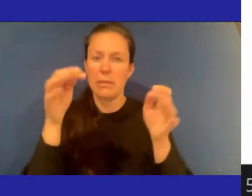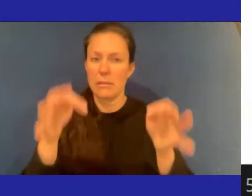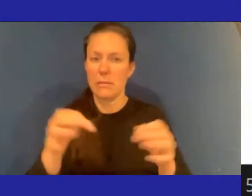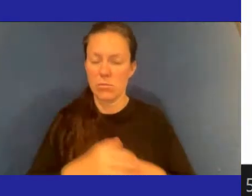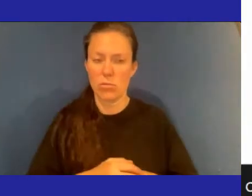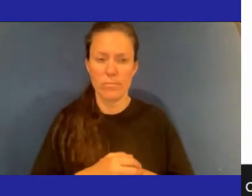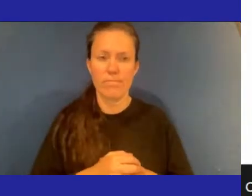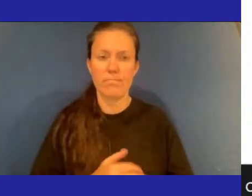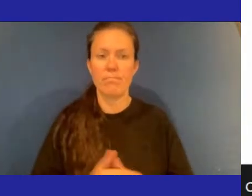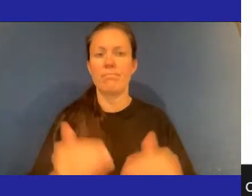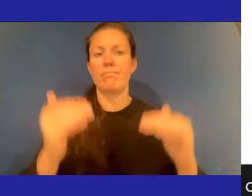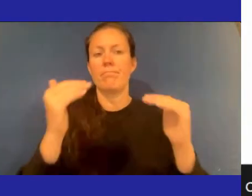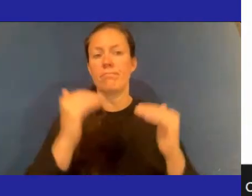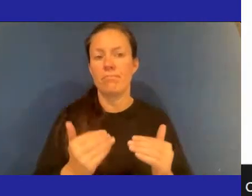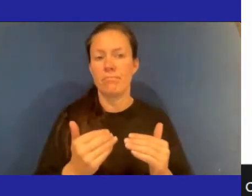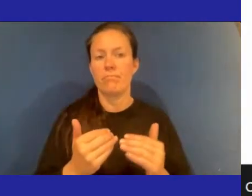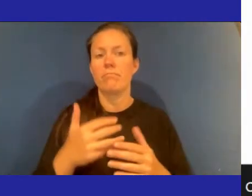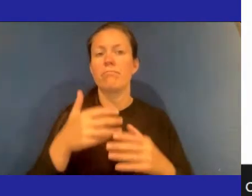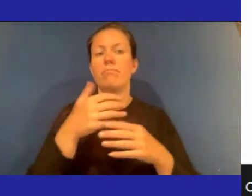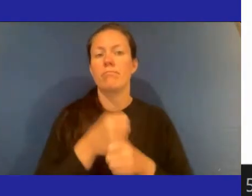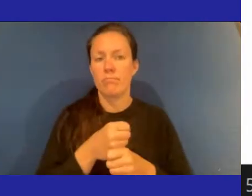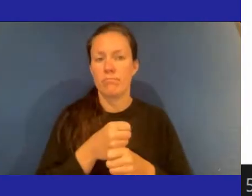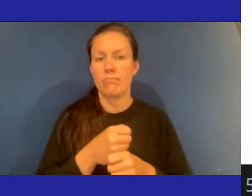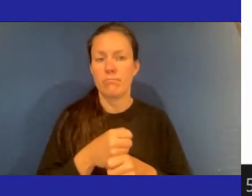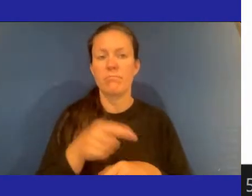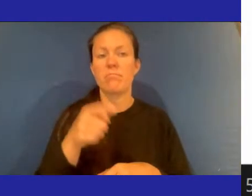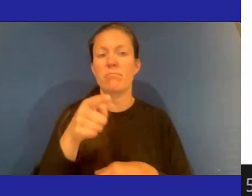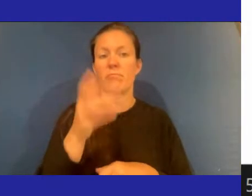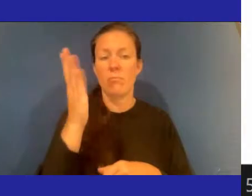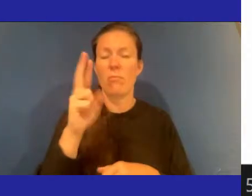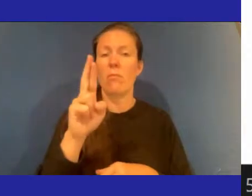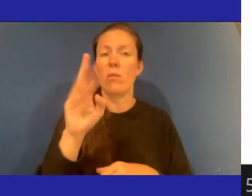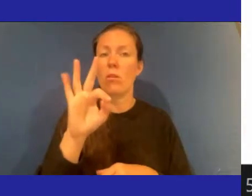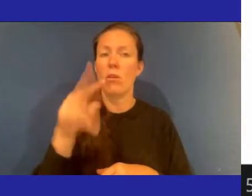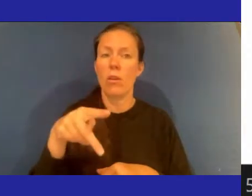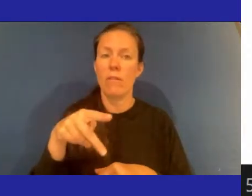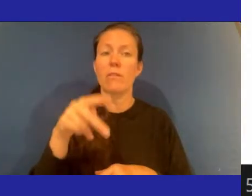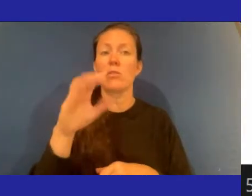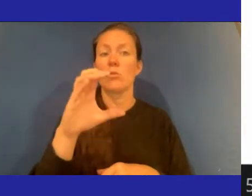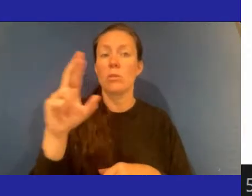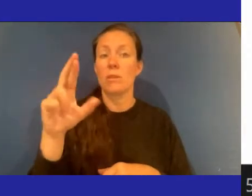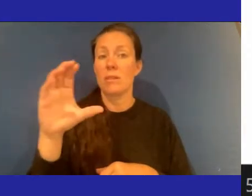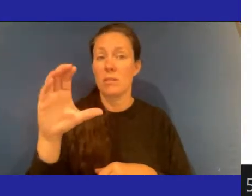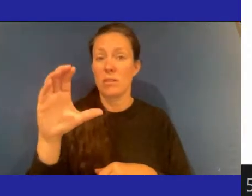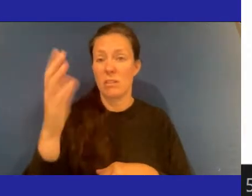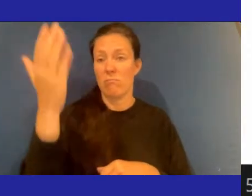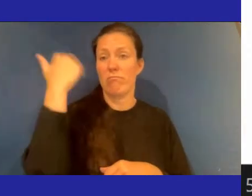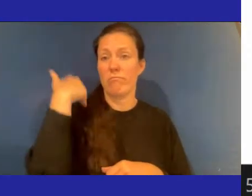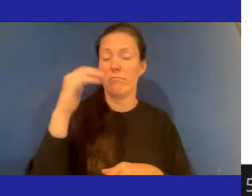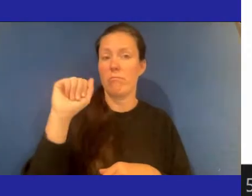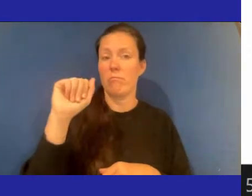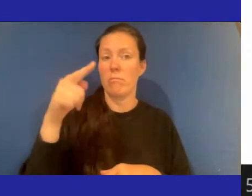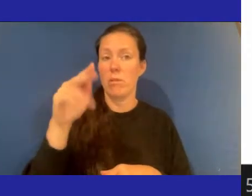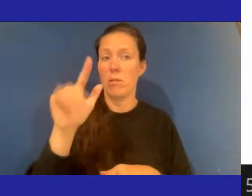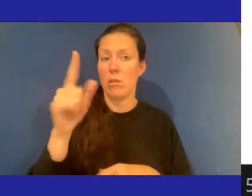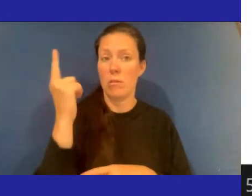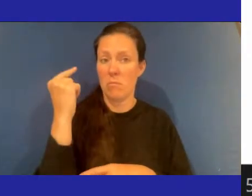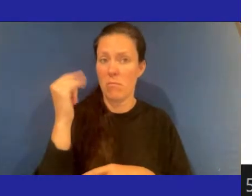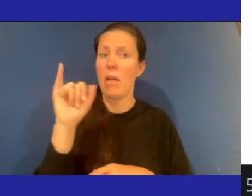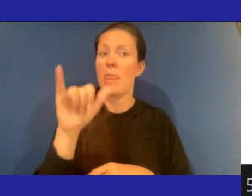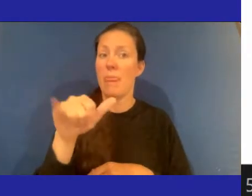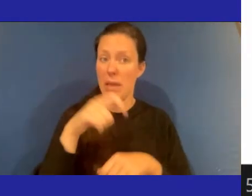an overview of this procurement, we presented this RFP to the CRC in April of last year, and it was approved.